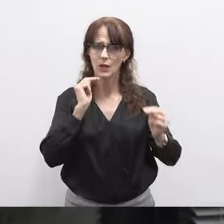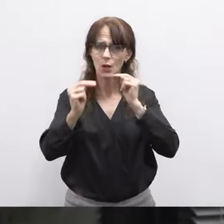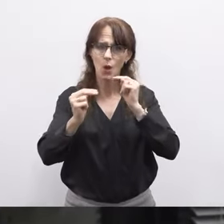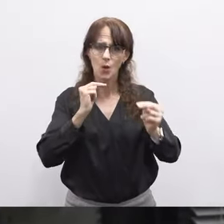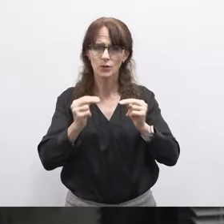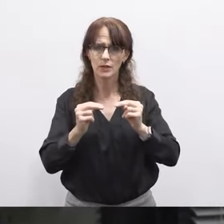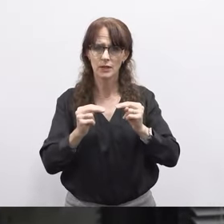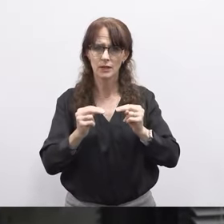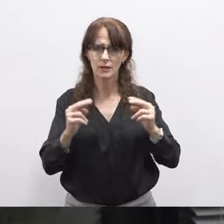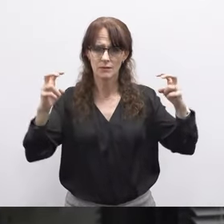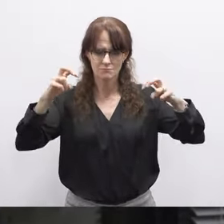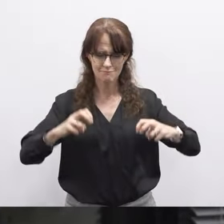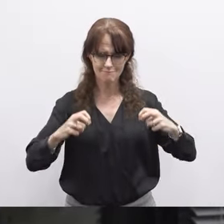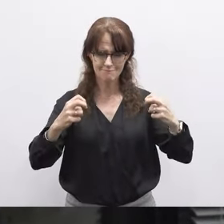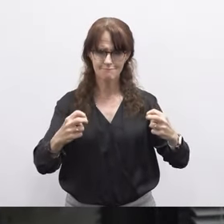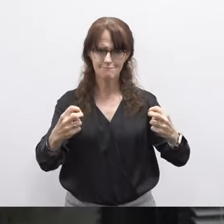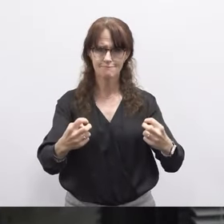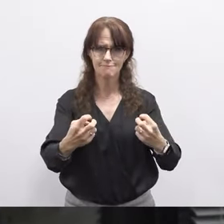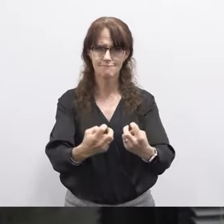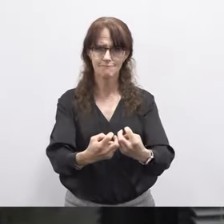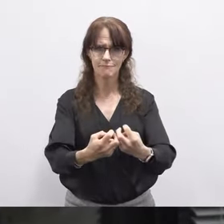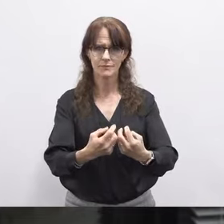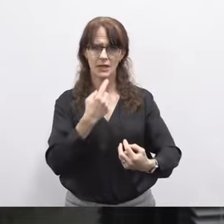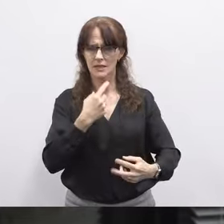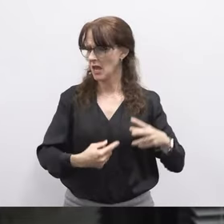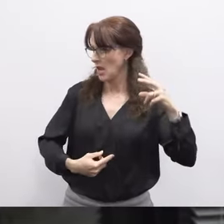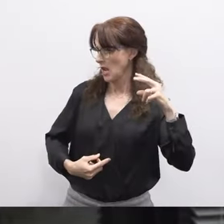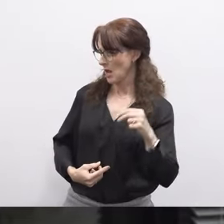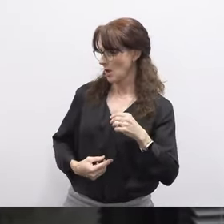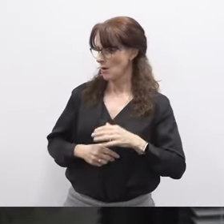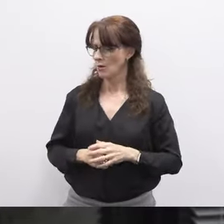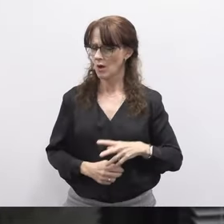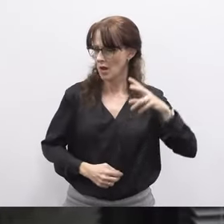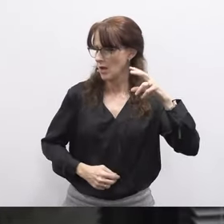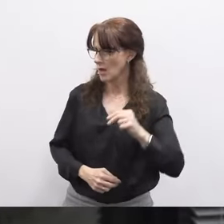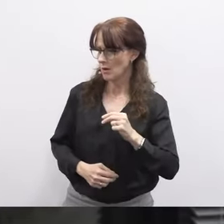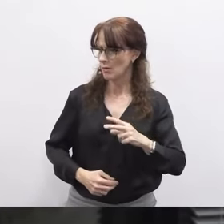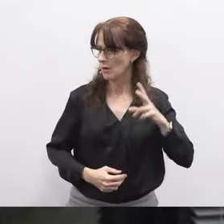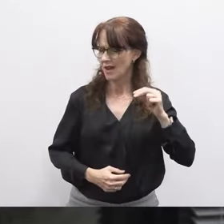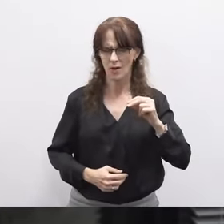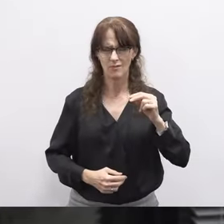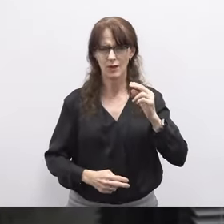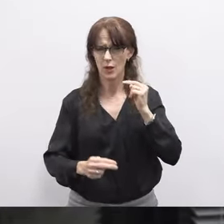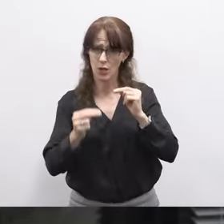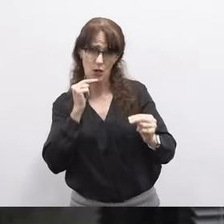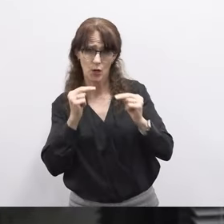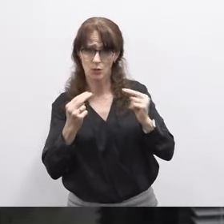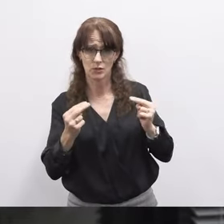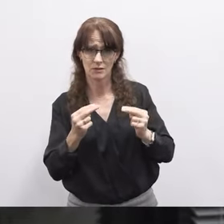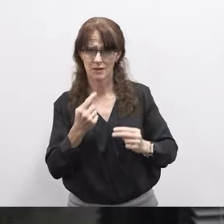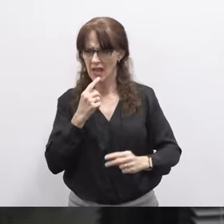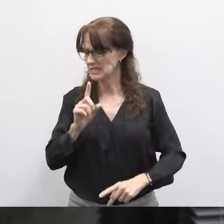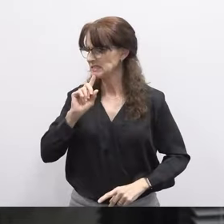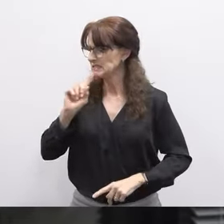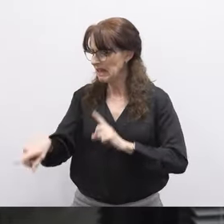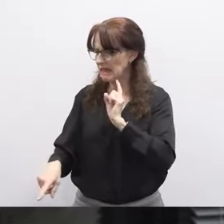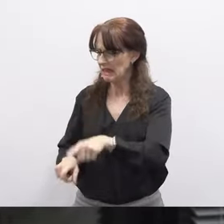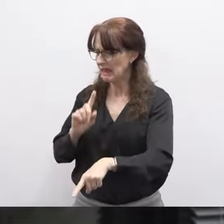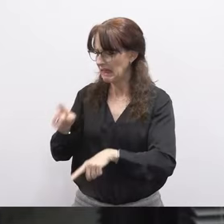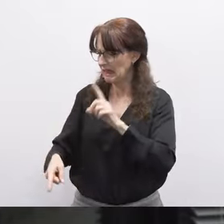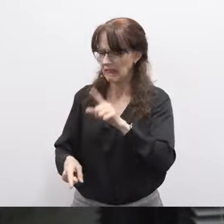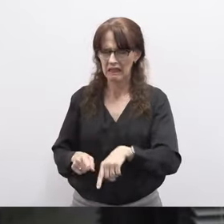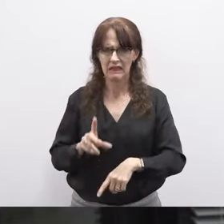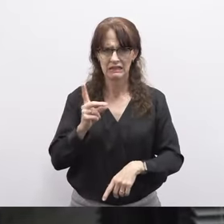negotiating and coming to the table and saying no to everything, that's not negotiating, that's dictating.